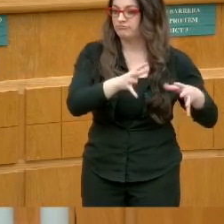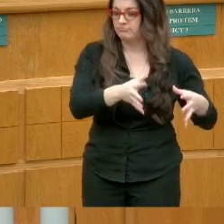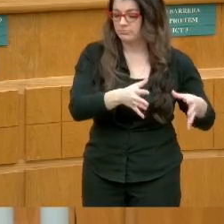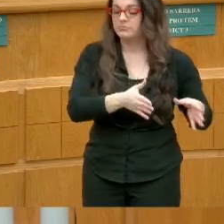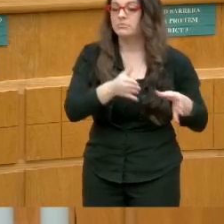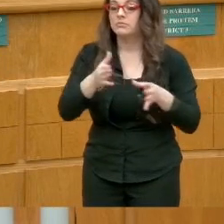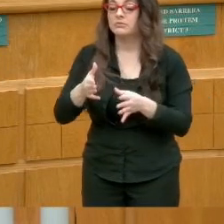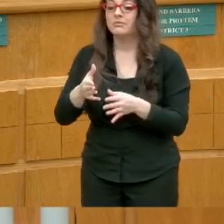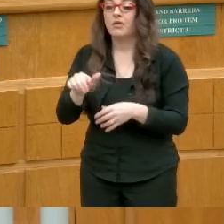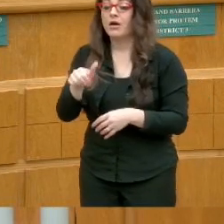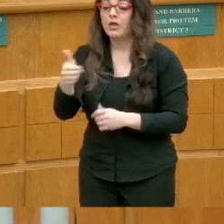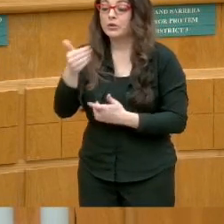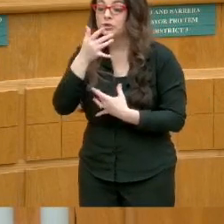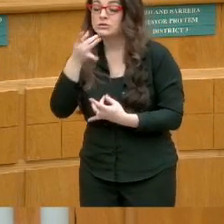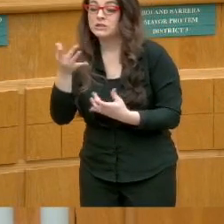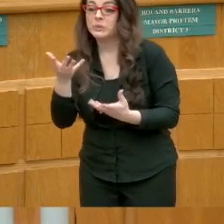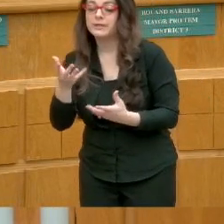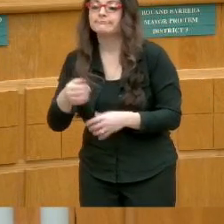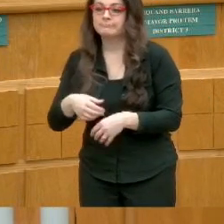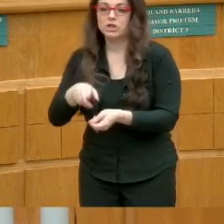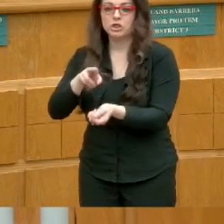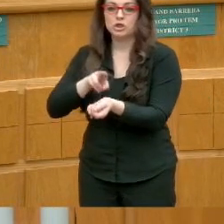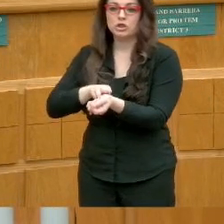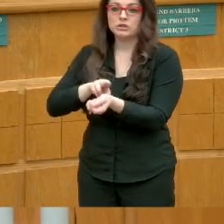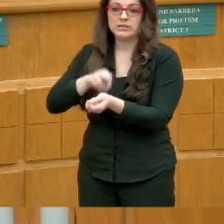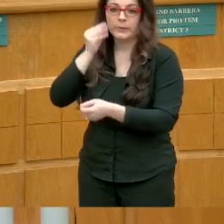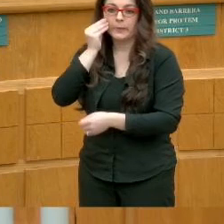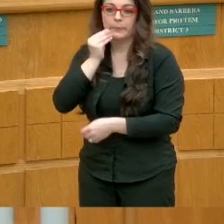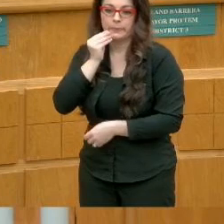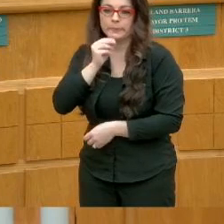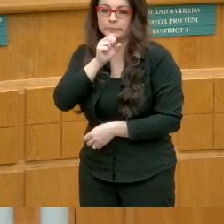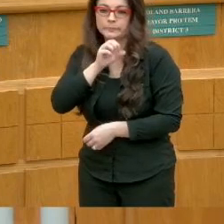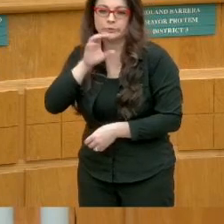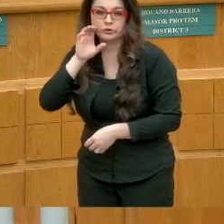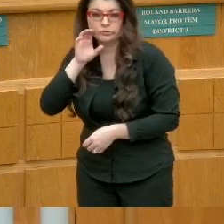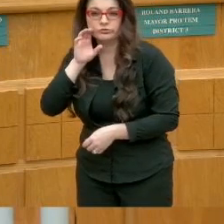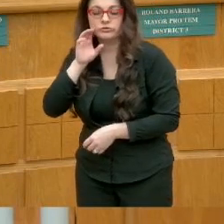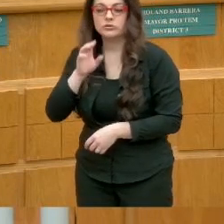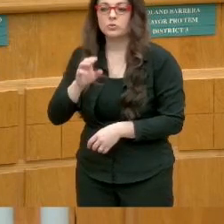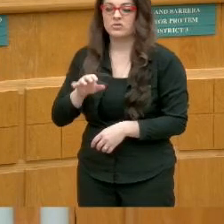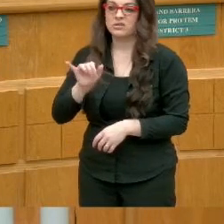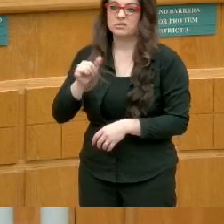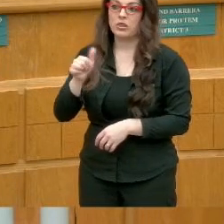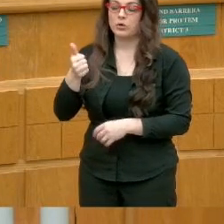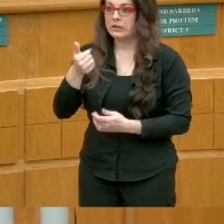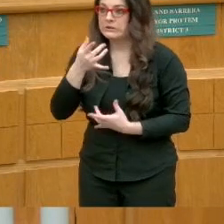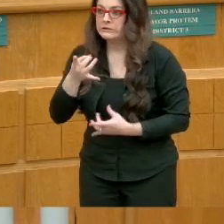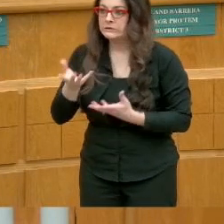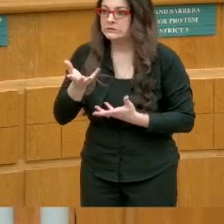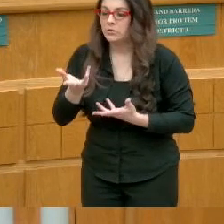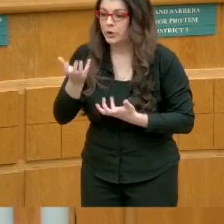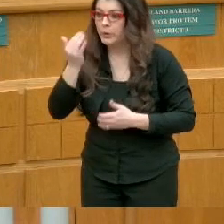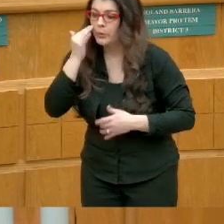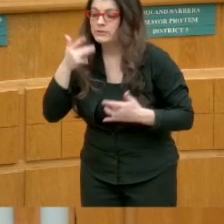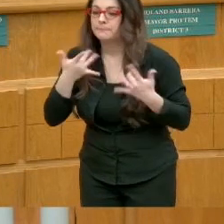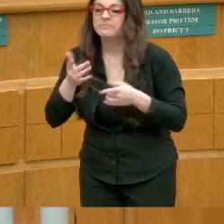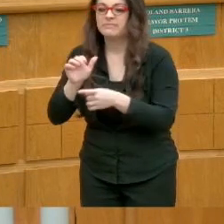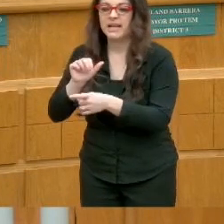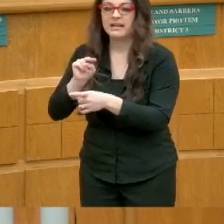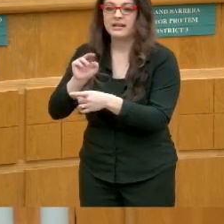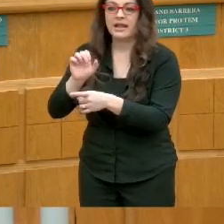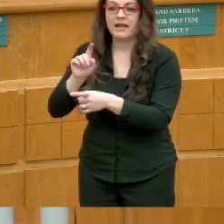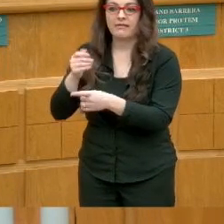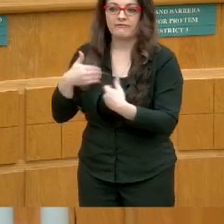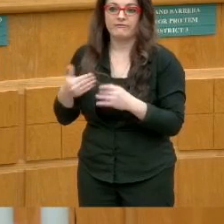nursing homes is another area across the country that is of concern. And that's going to bring us up to date on a breaking story from last